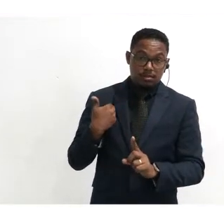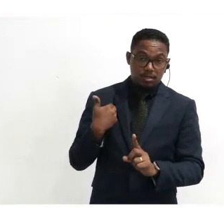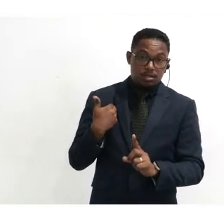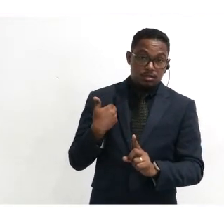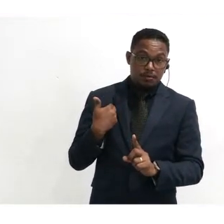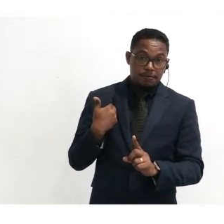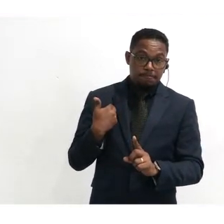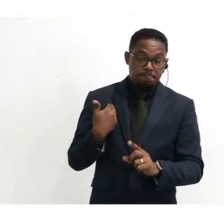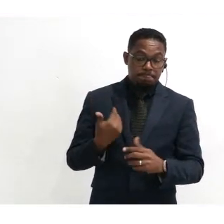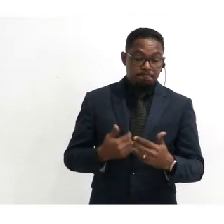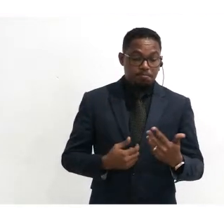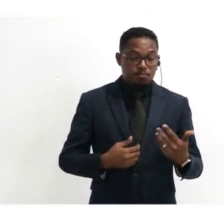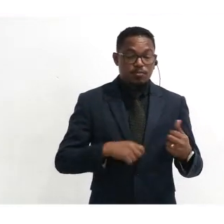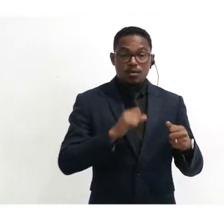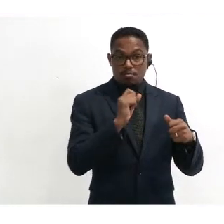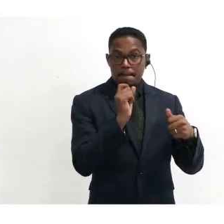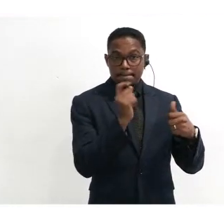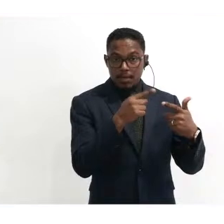organization called JEDEC,